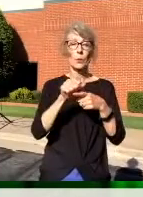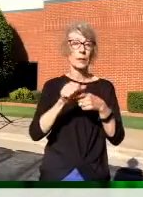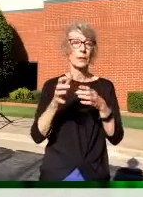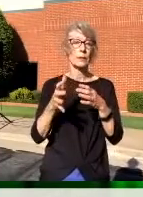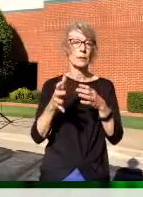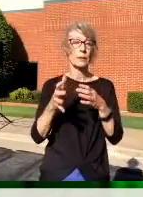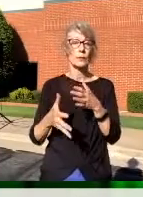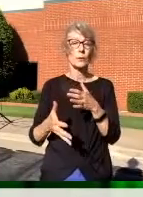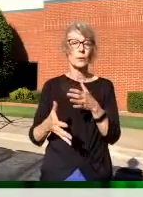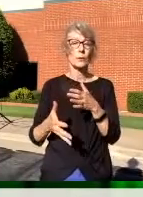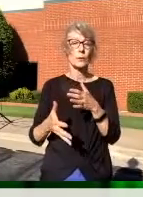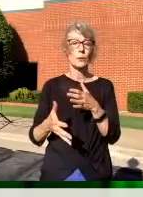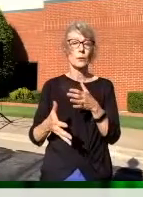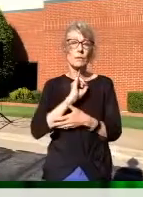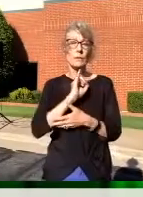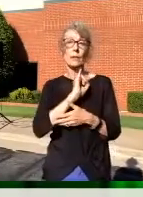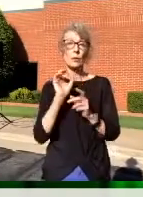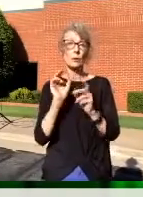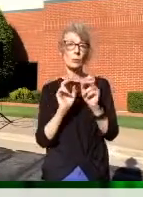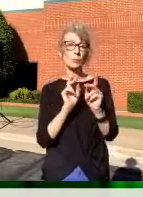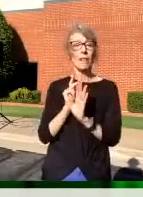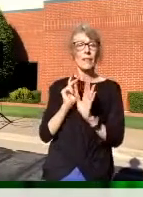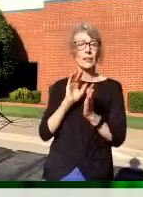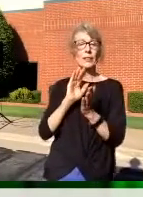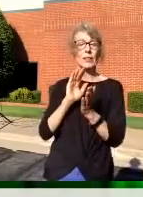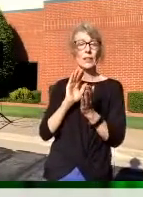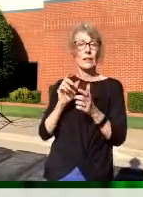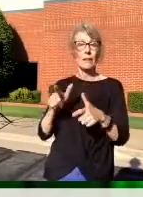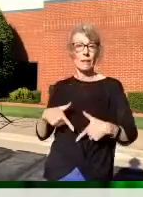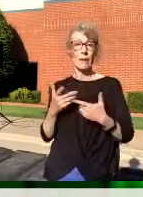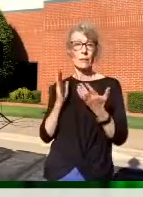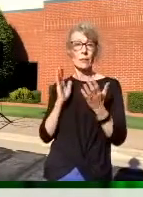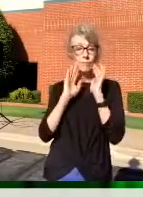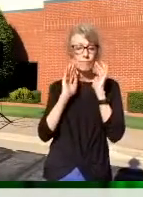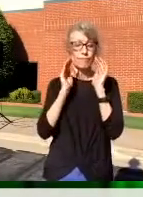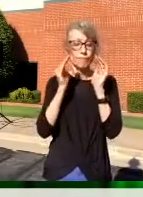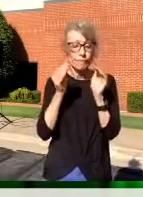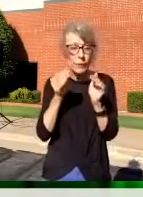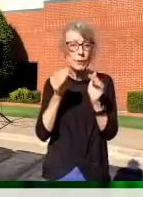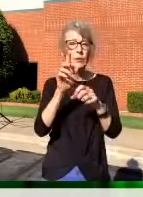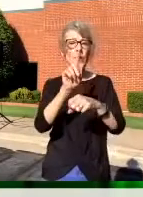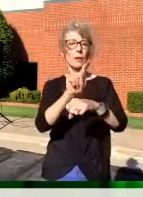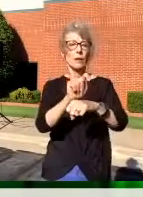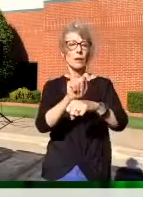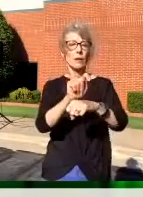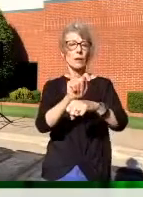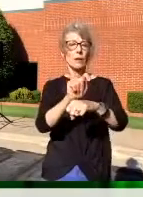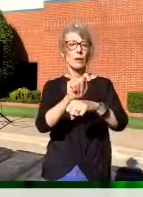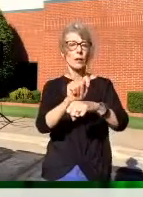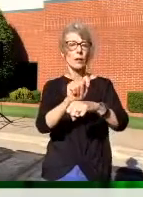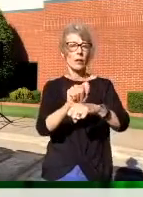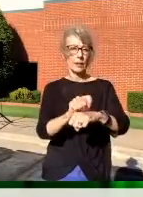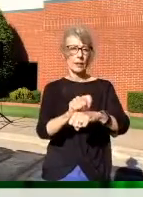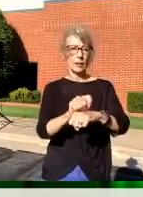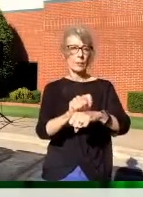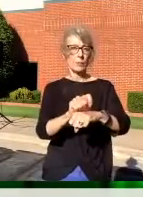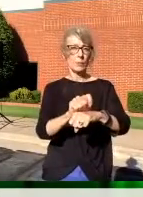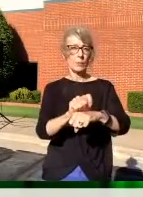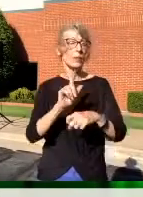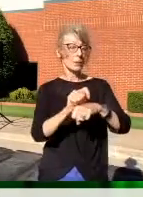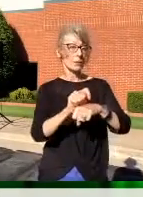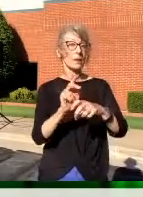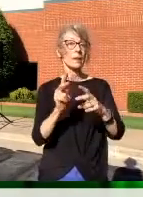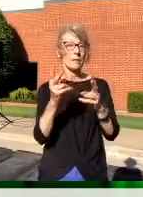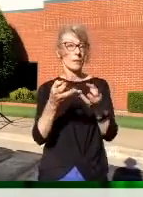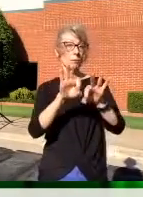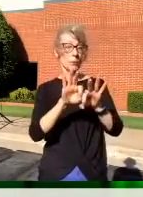centered around the temple. In fact, I want to give you three reasons why the temple was so significant. And I got to be honest, I wrote this